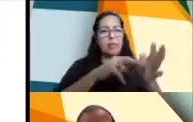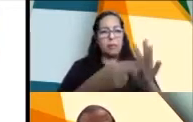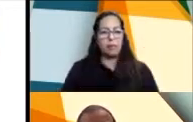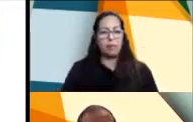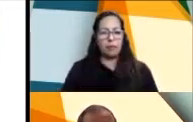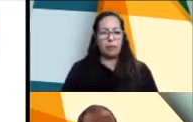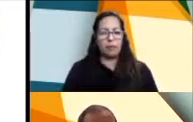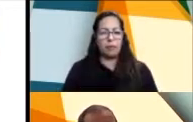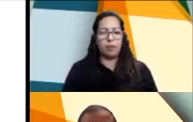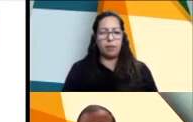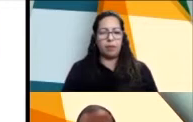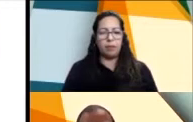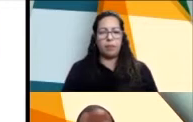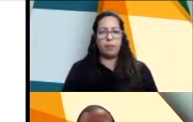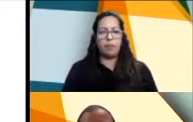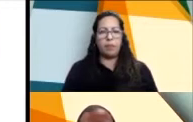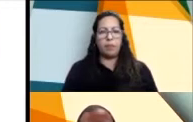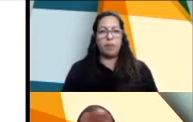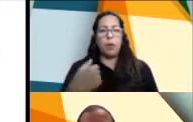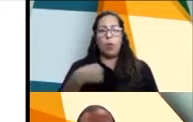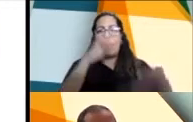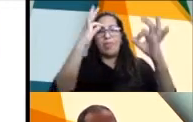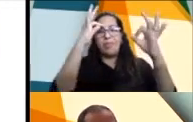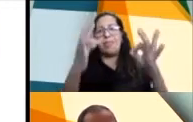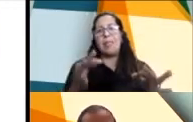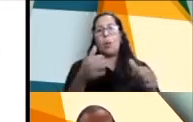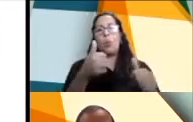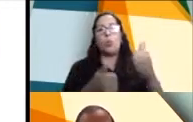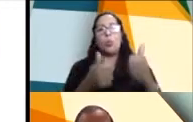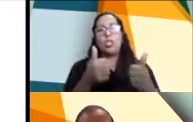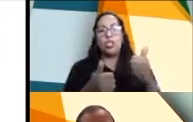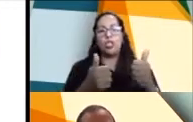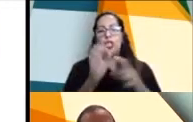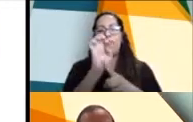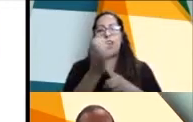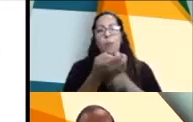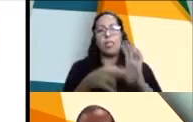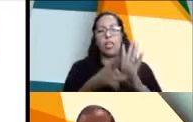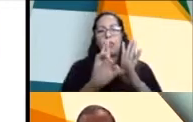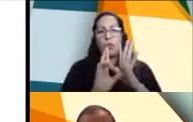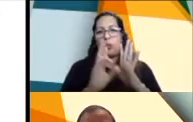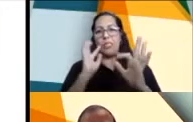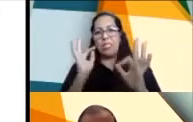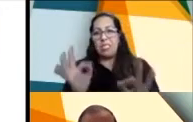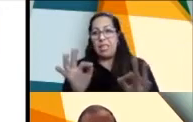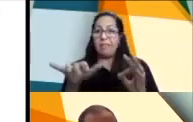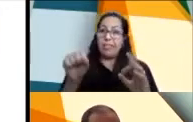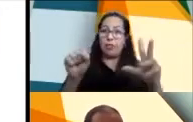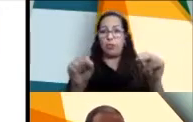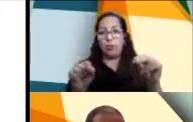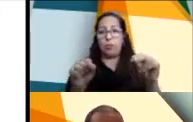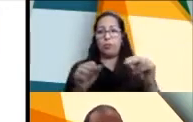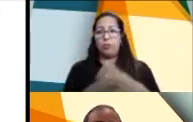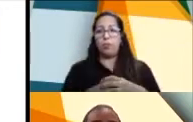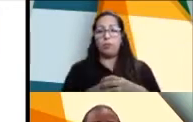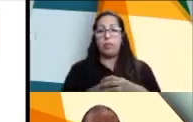program manager will decide which environmental review they are going to decide. No, PRD, the